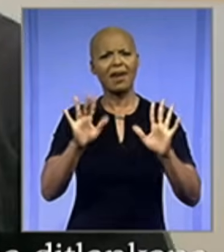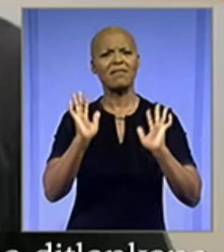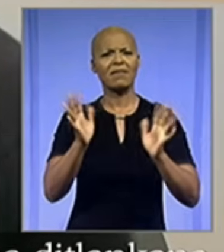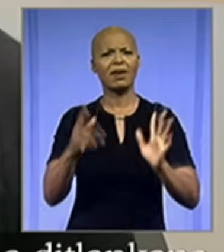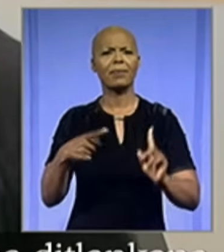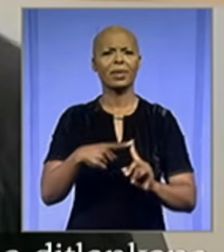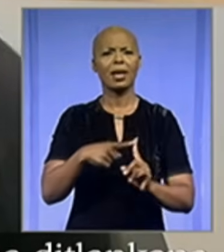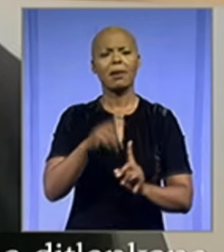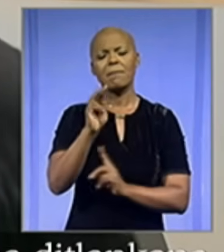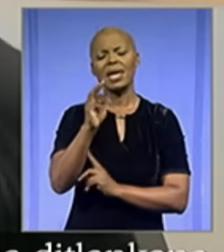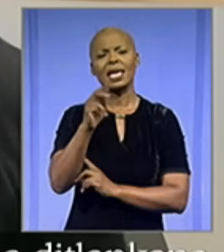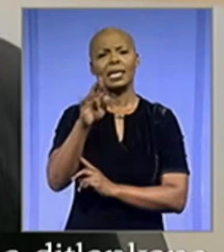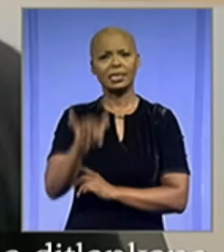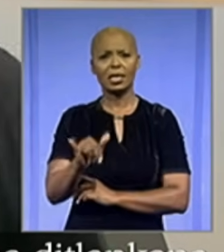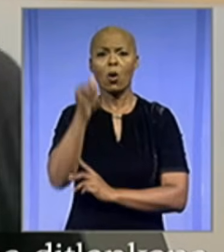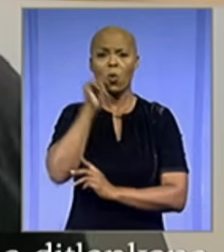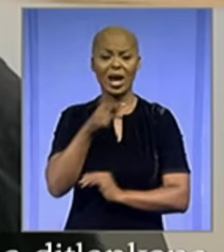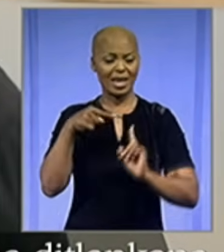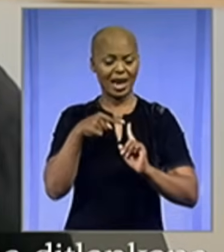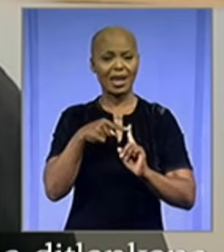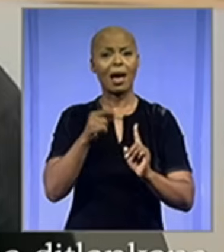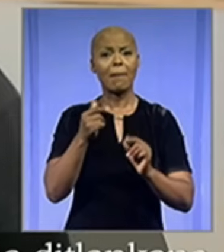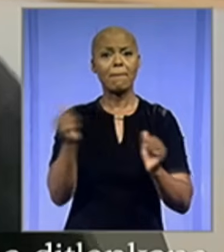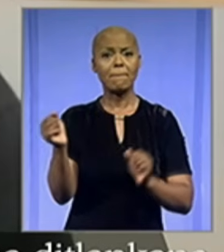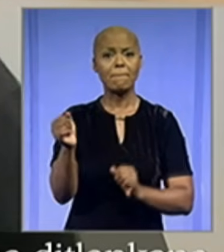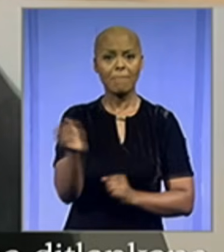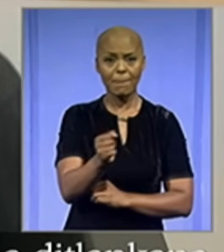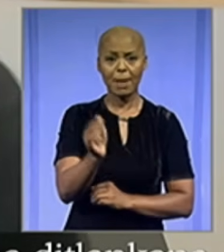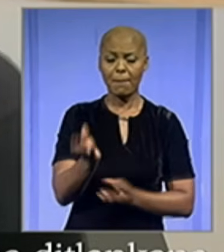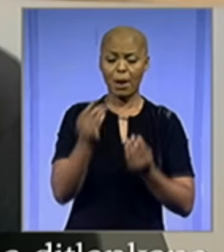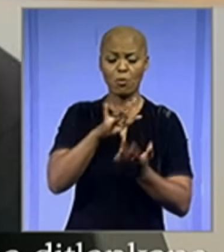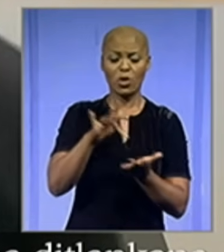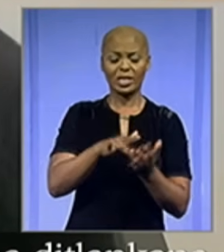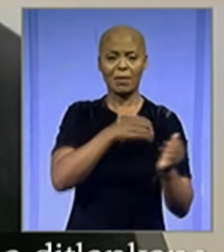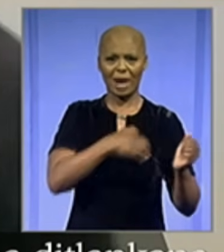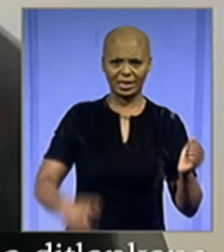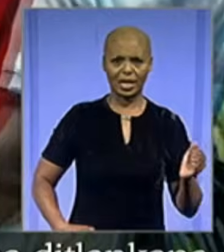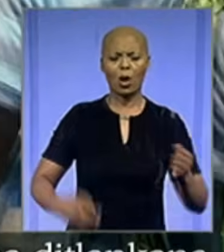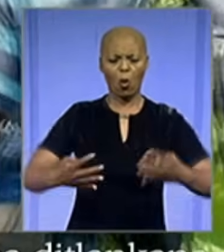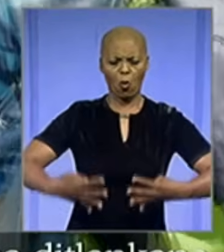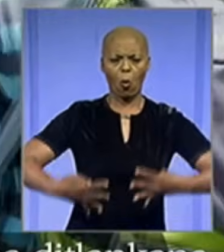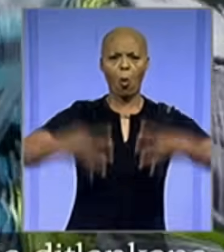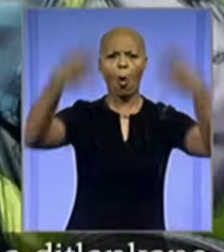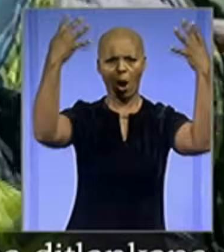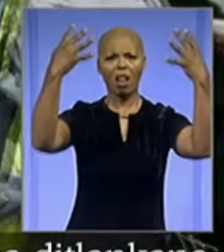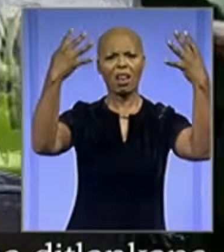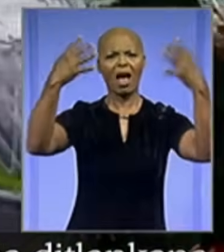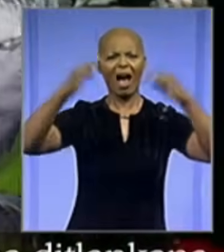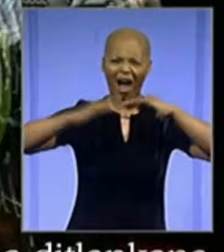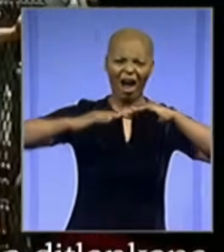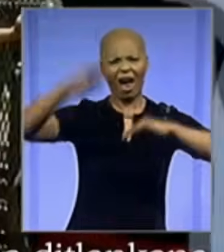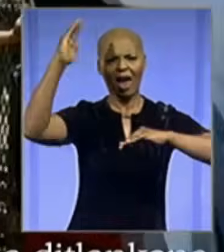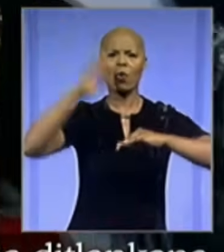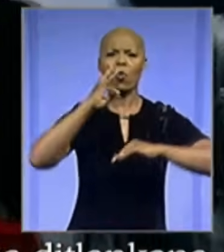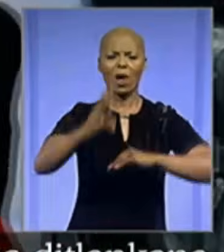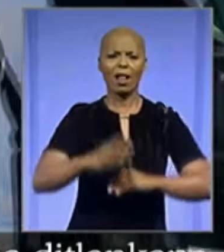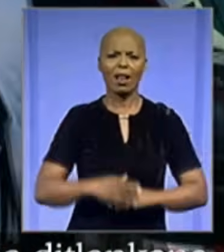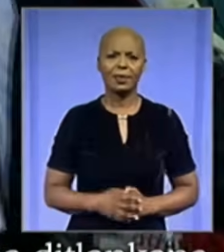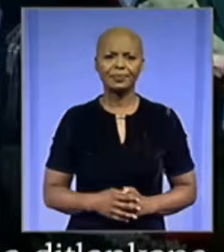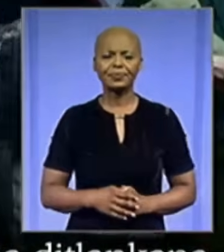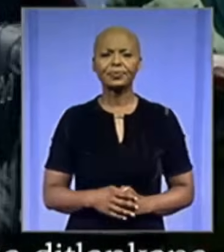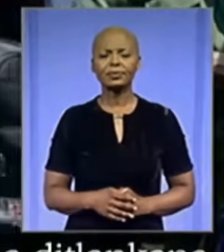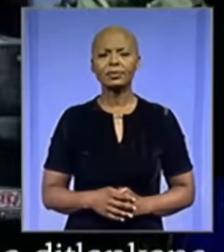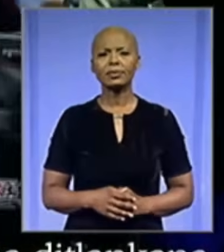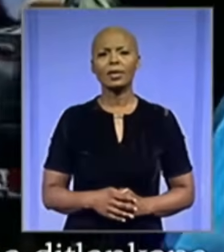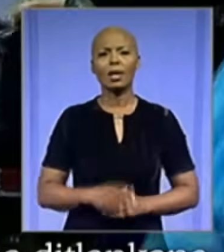that when he becomes president, he's going to build a wall higher and stronger than that one of Trump. Kabagare bothati ba tsamaiso ya molelwane